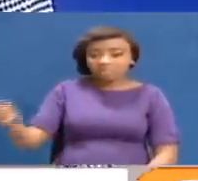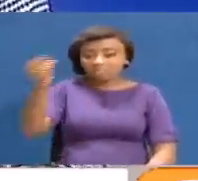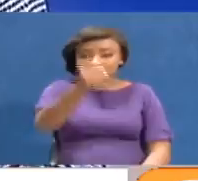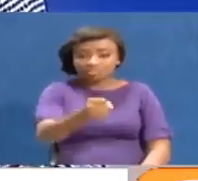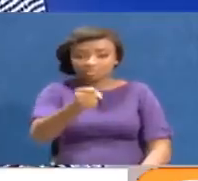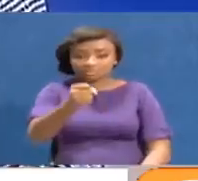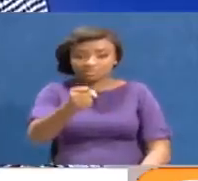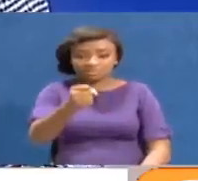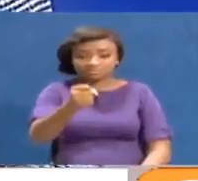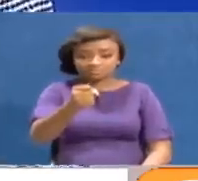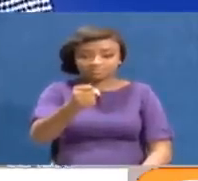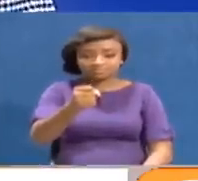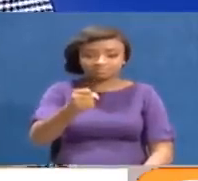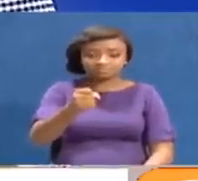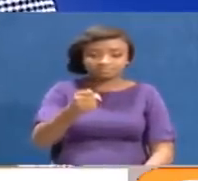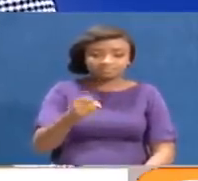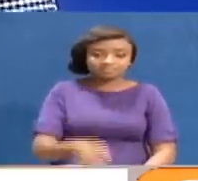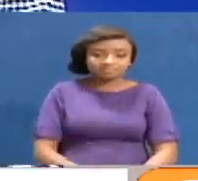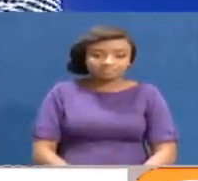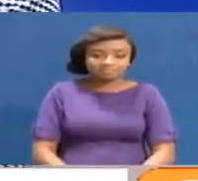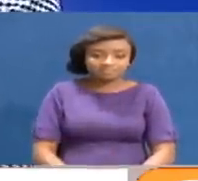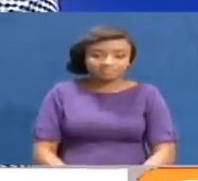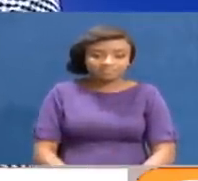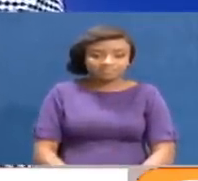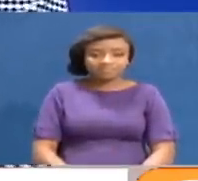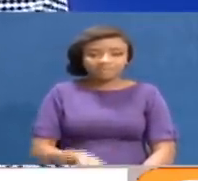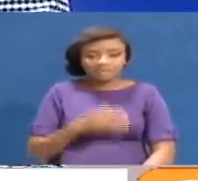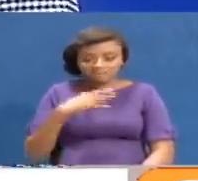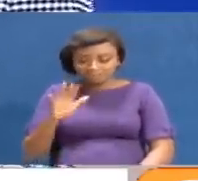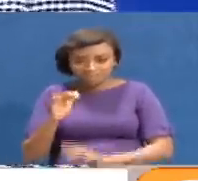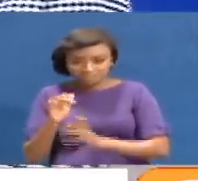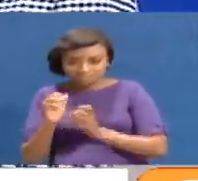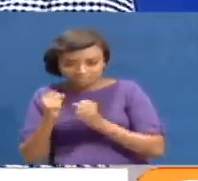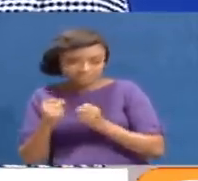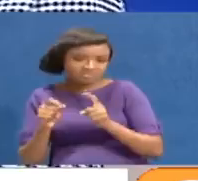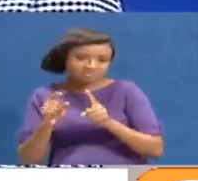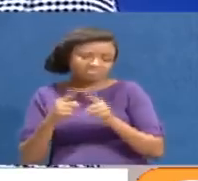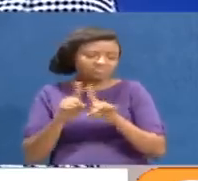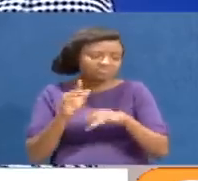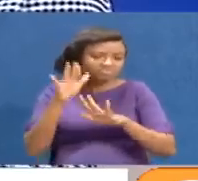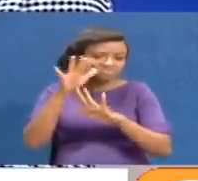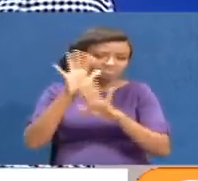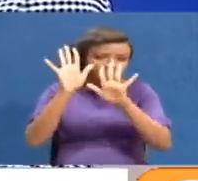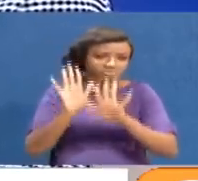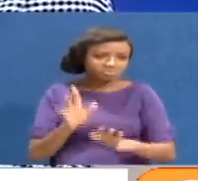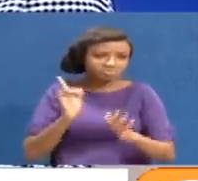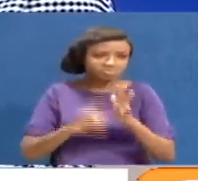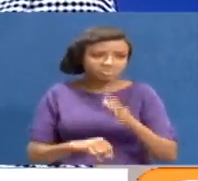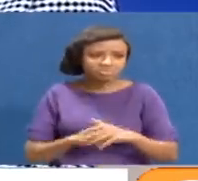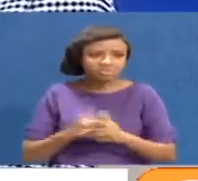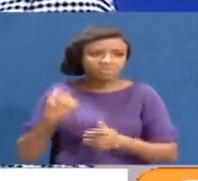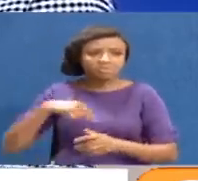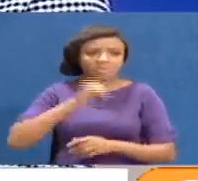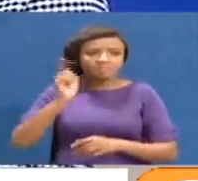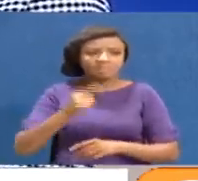from within parliament. Okay? There's no double salary. Mm-hmm. So you have savings on one end, you have the other. But the most important thing we